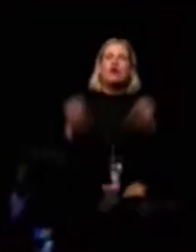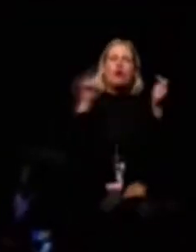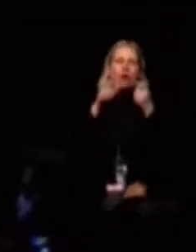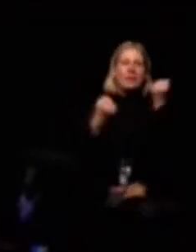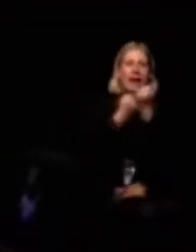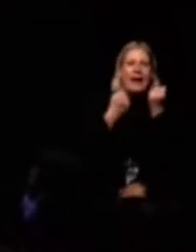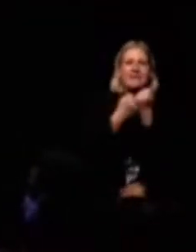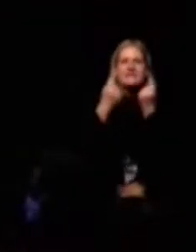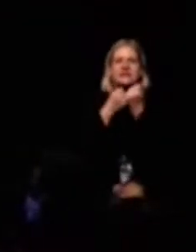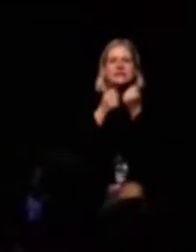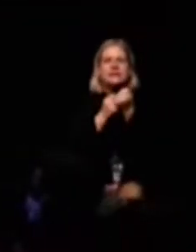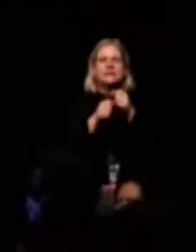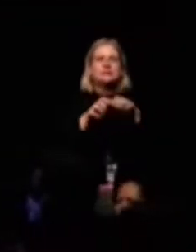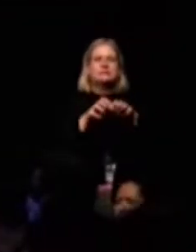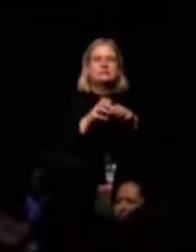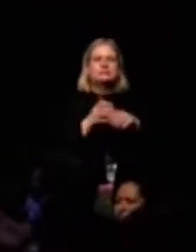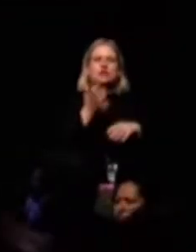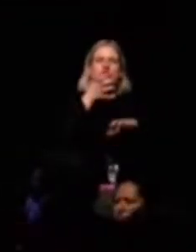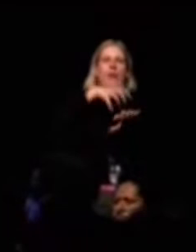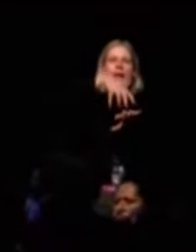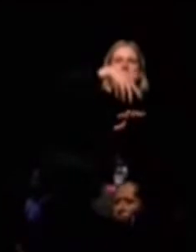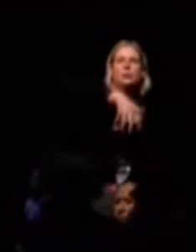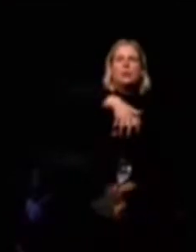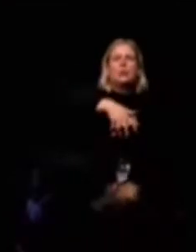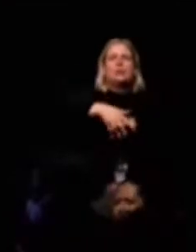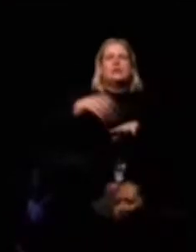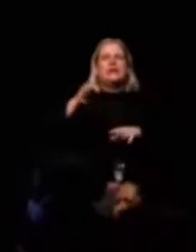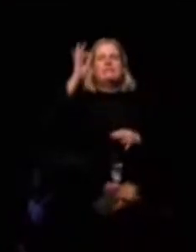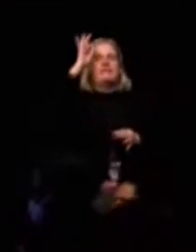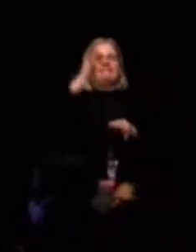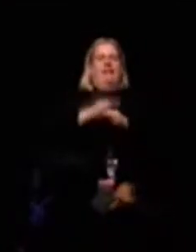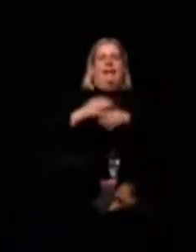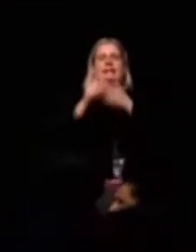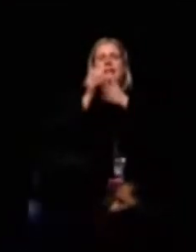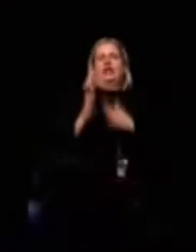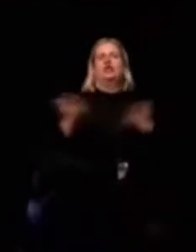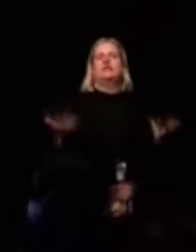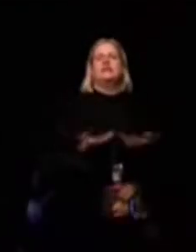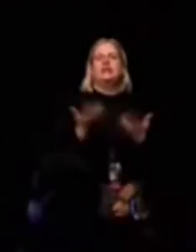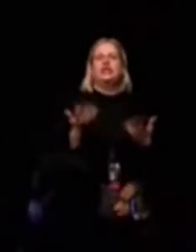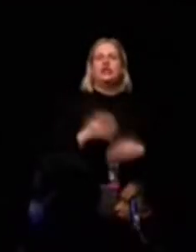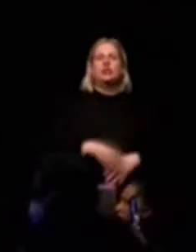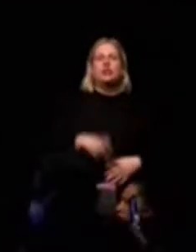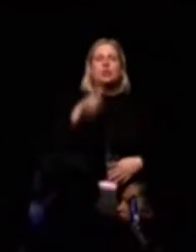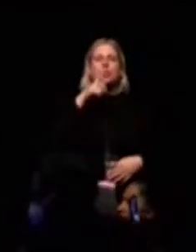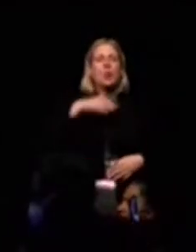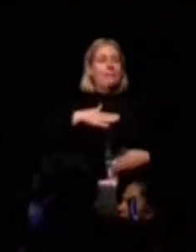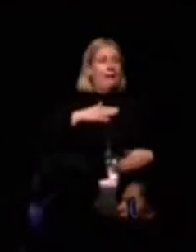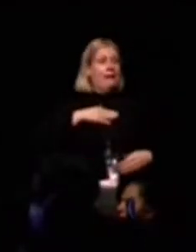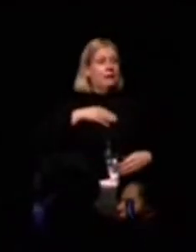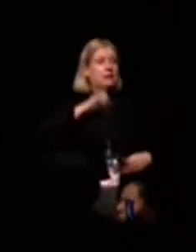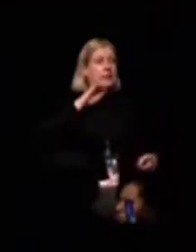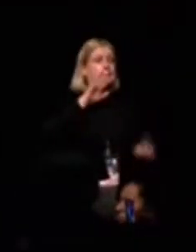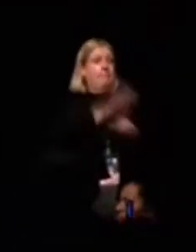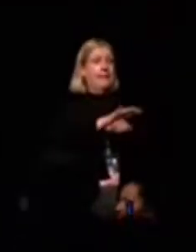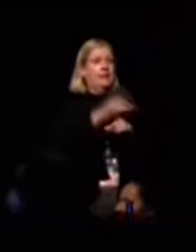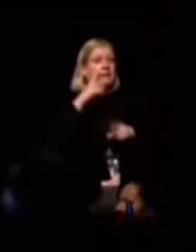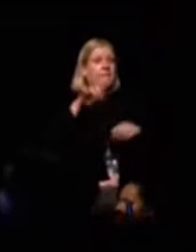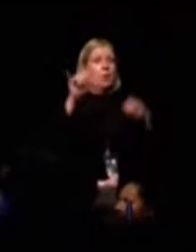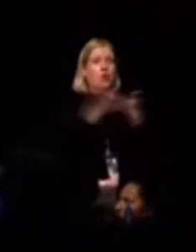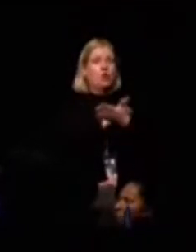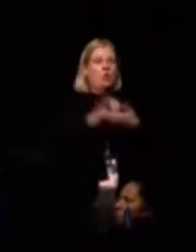and the grassroots and faith leaders and the many elected officials who are here today, who share my commitment to creating a New York filled